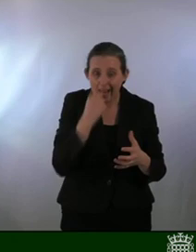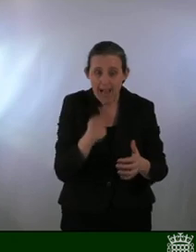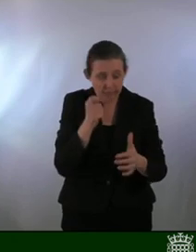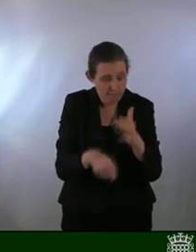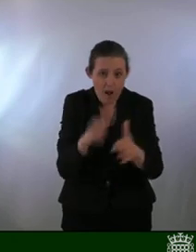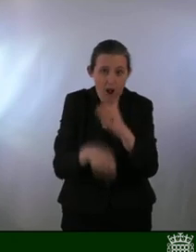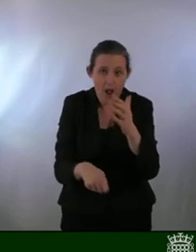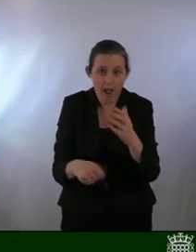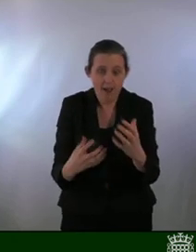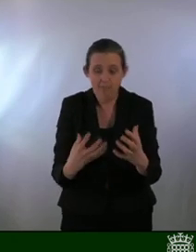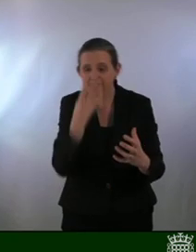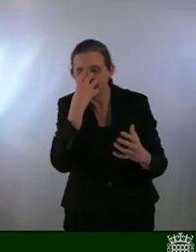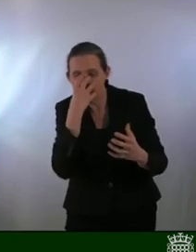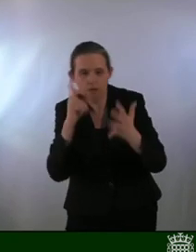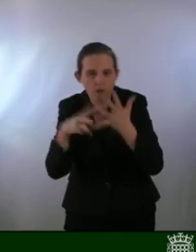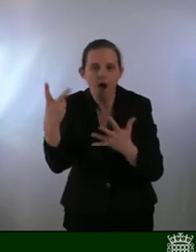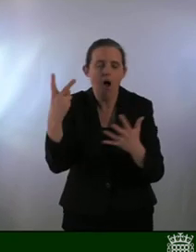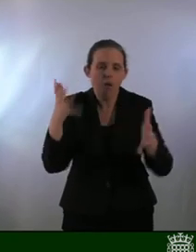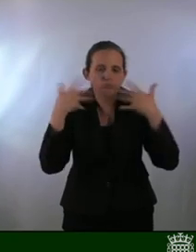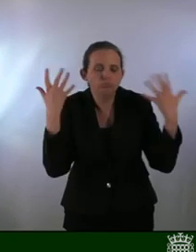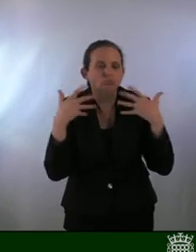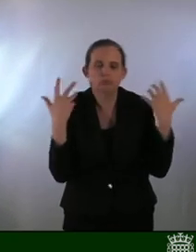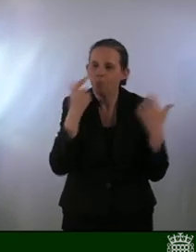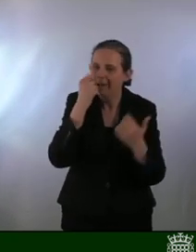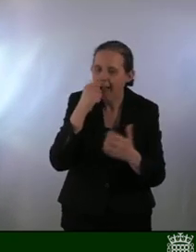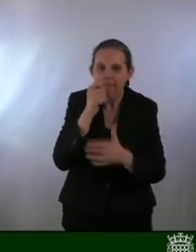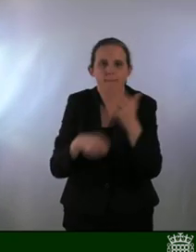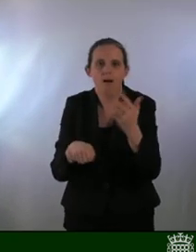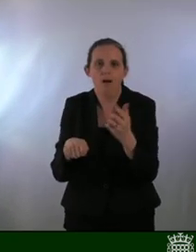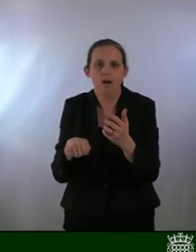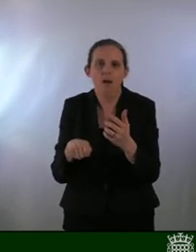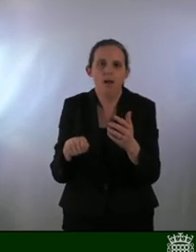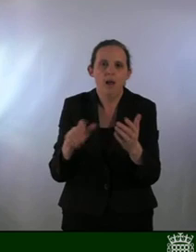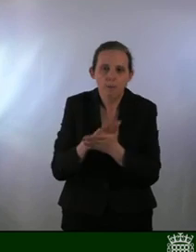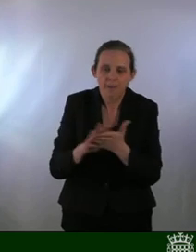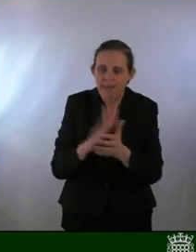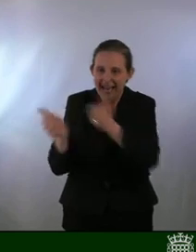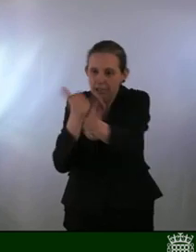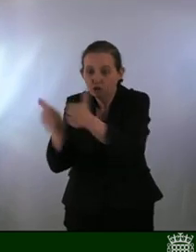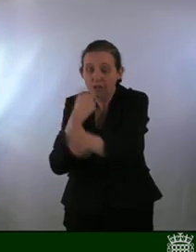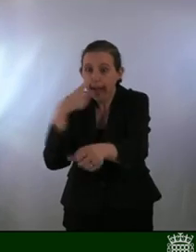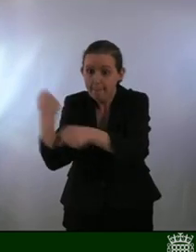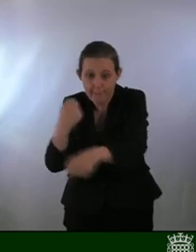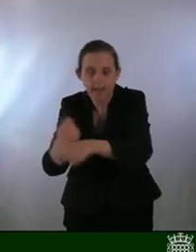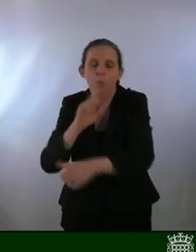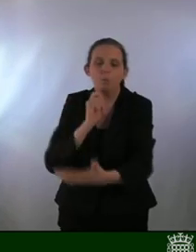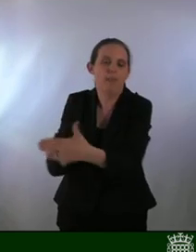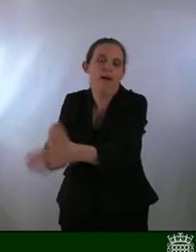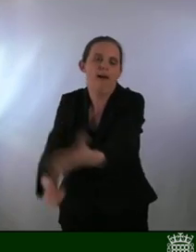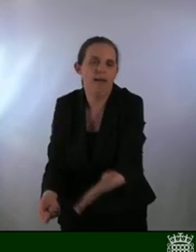buy ventilators, and there should be no limit to the capacity, to the appetite of industry to make them, because around the